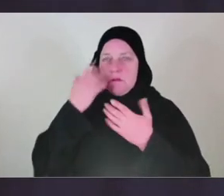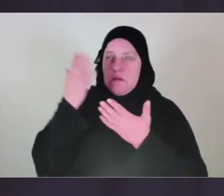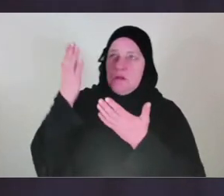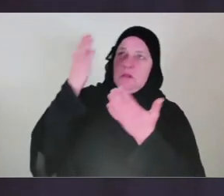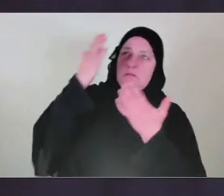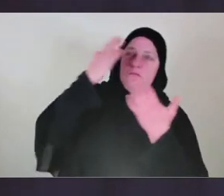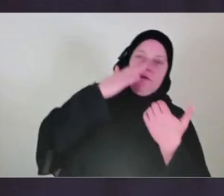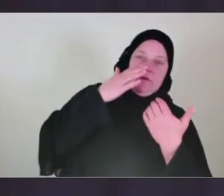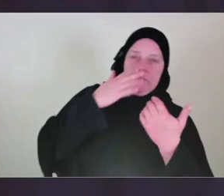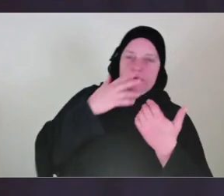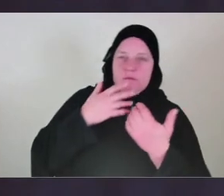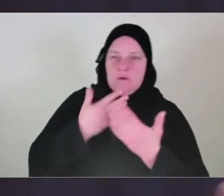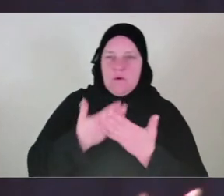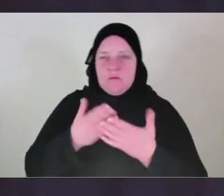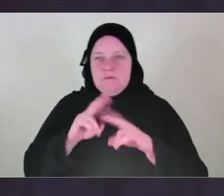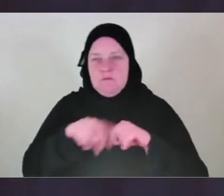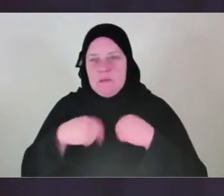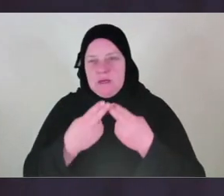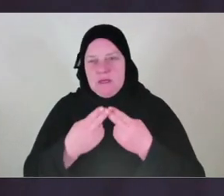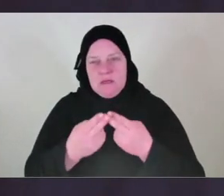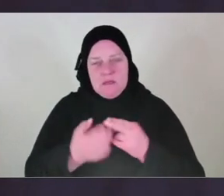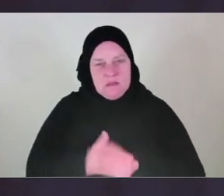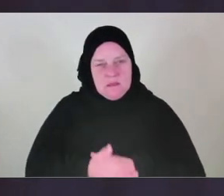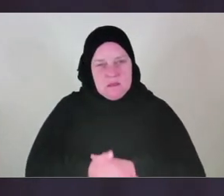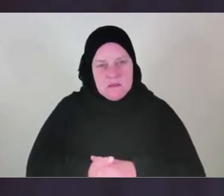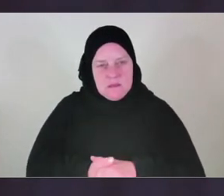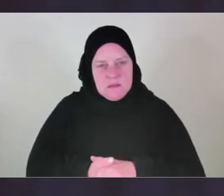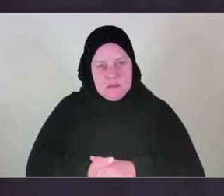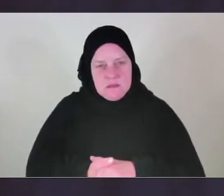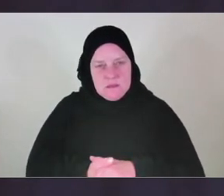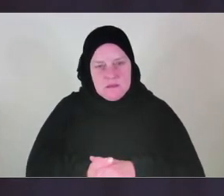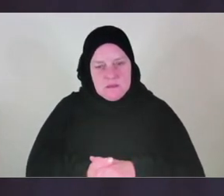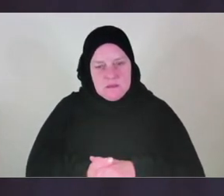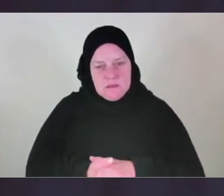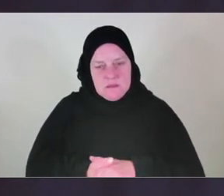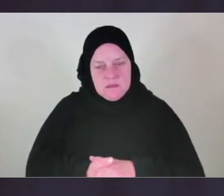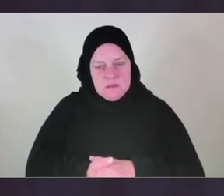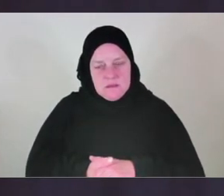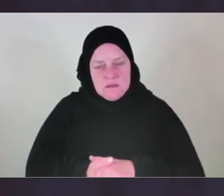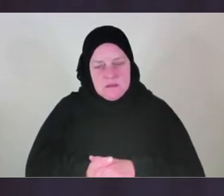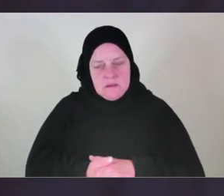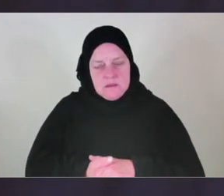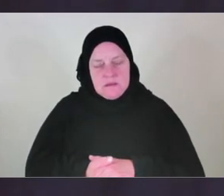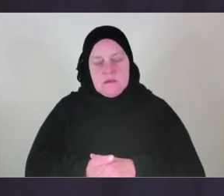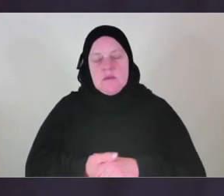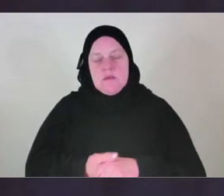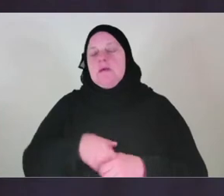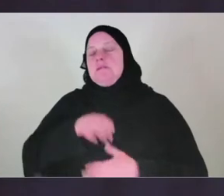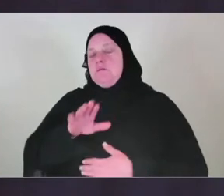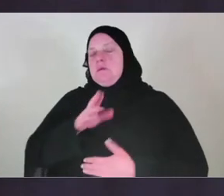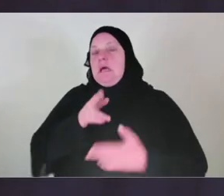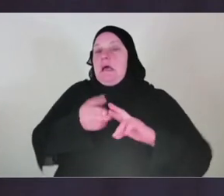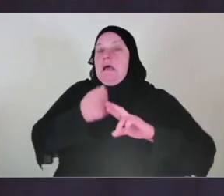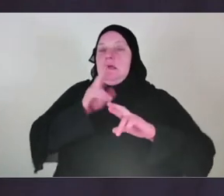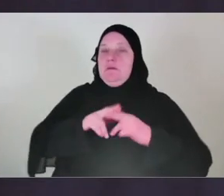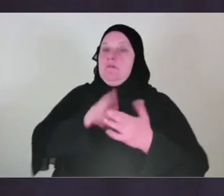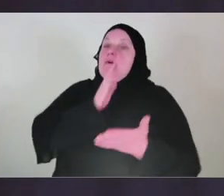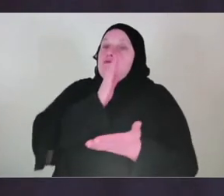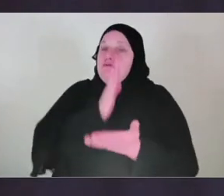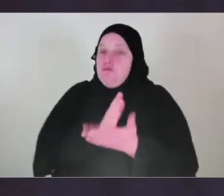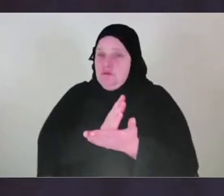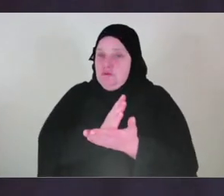said, what kind of a prophet doubts in his prophethood? So if Rasulullah was doubting in his prophet, then he wouldn't be a